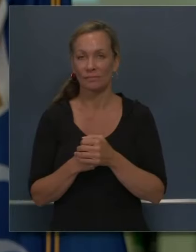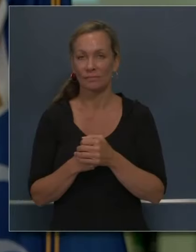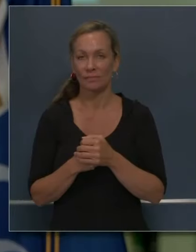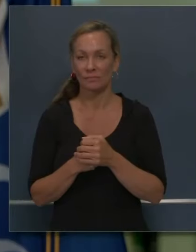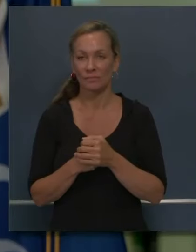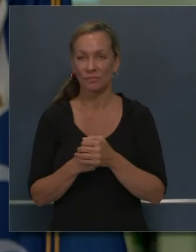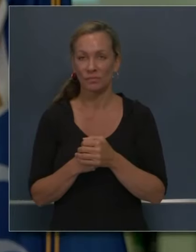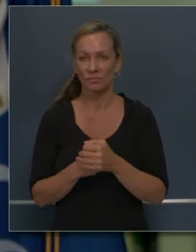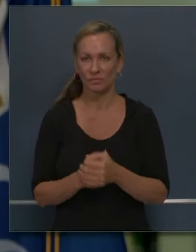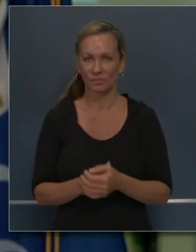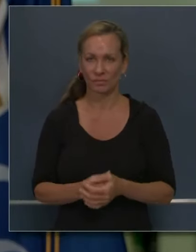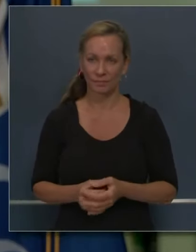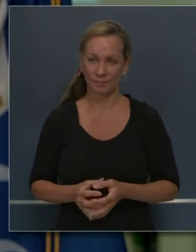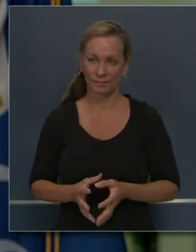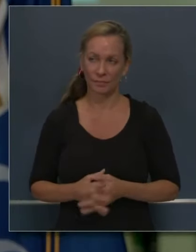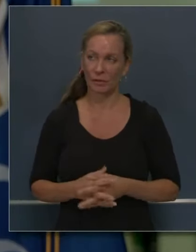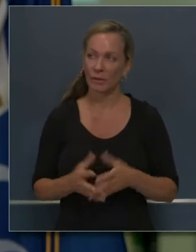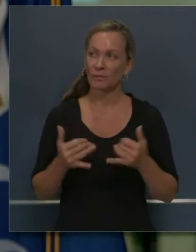Jeremy White, Politico.